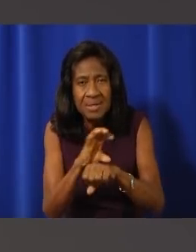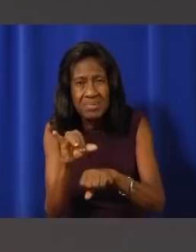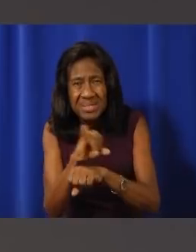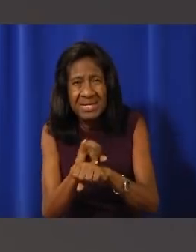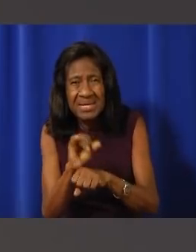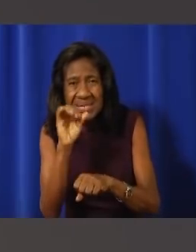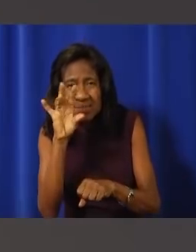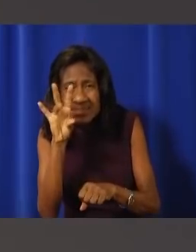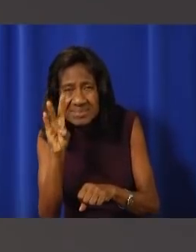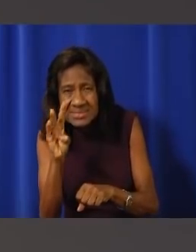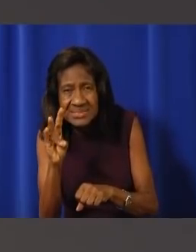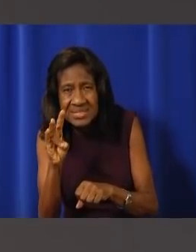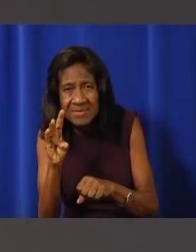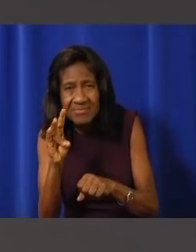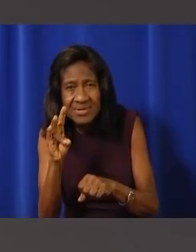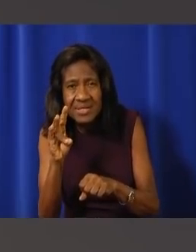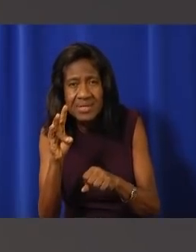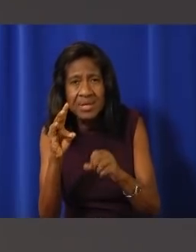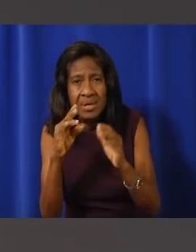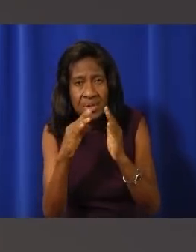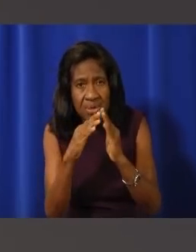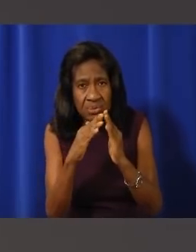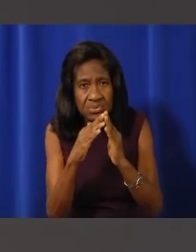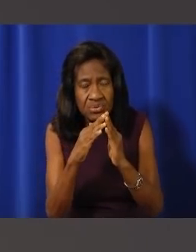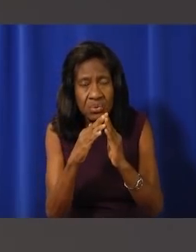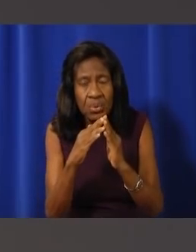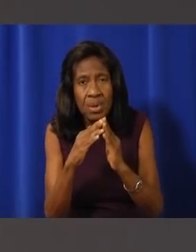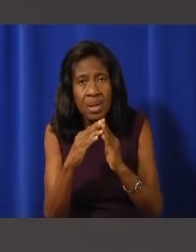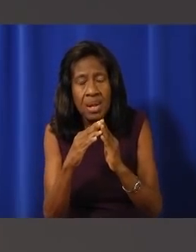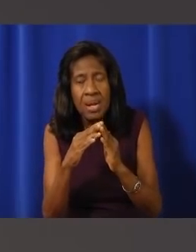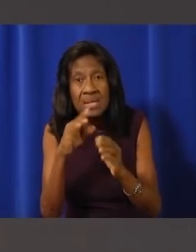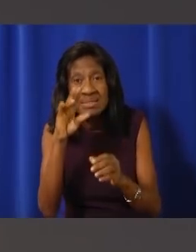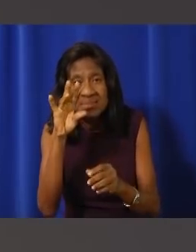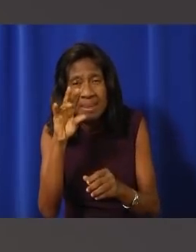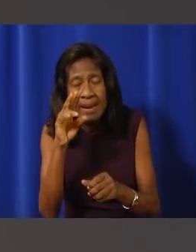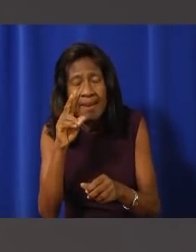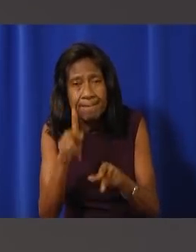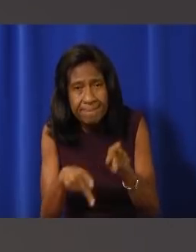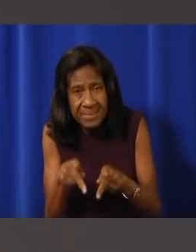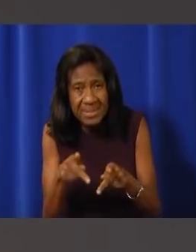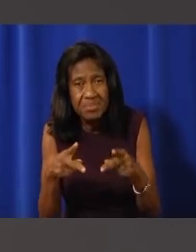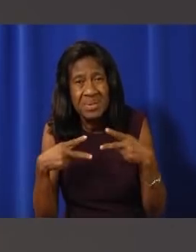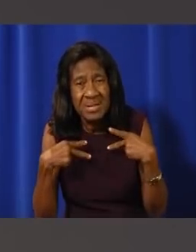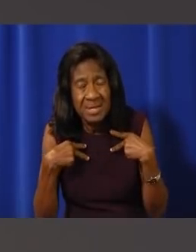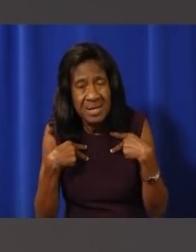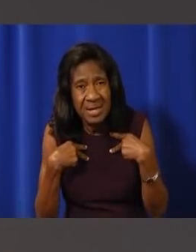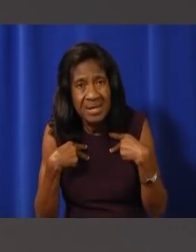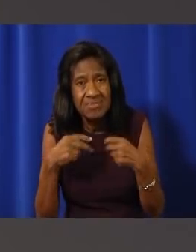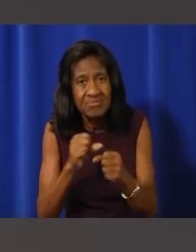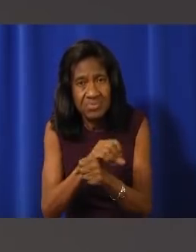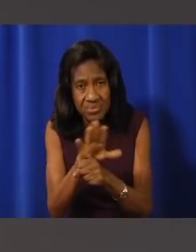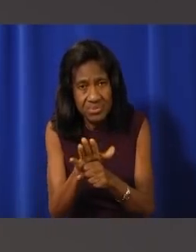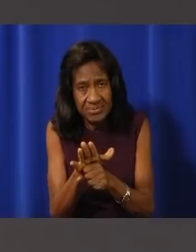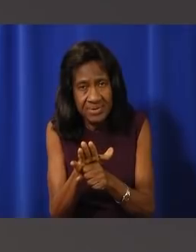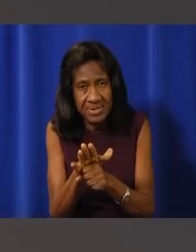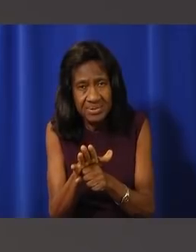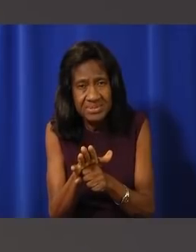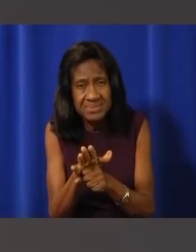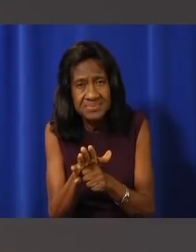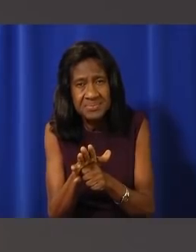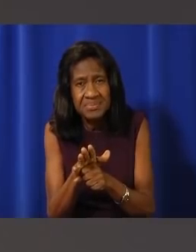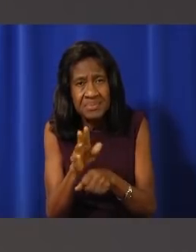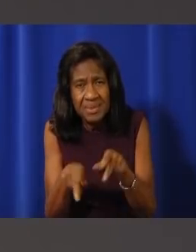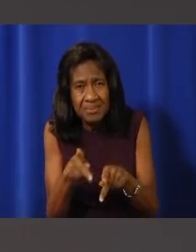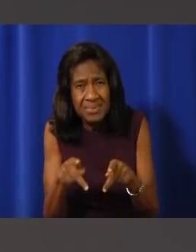households which have people who are positive for COVID-19 disease, and these people are in